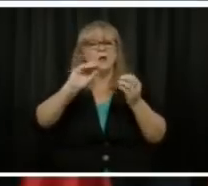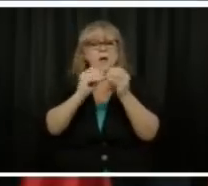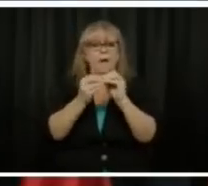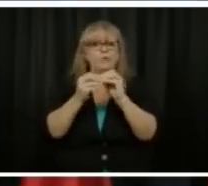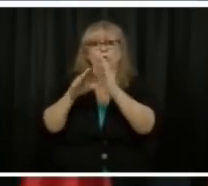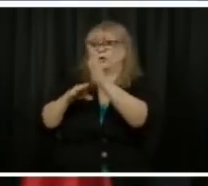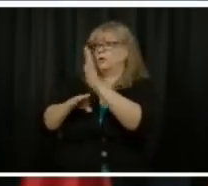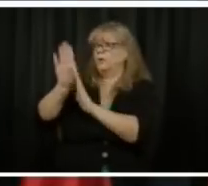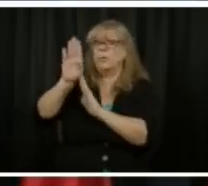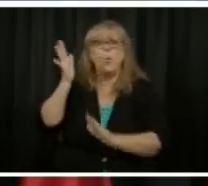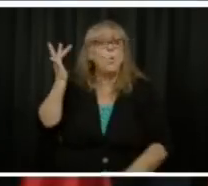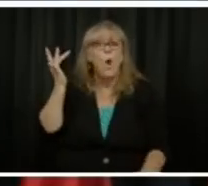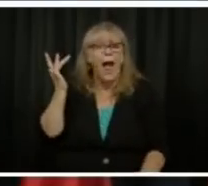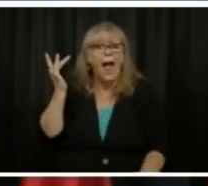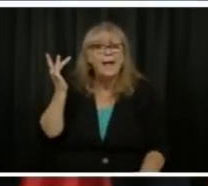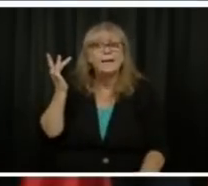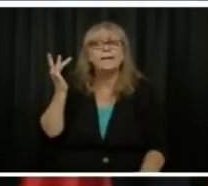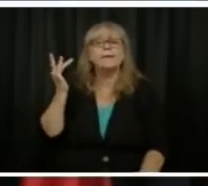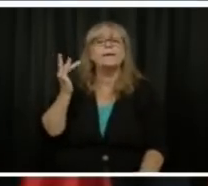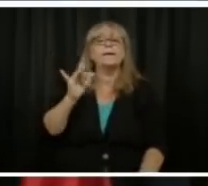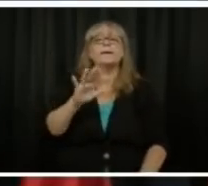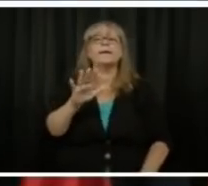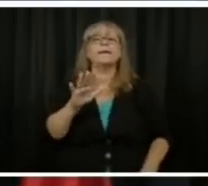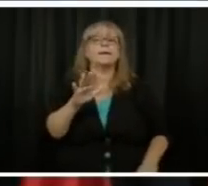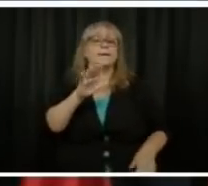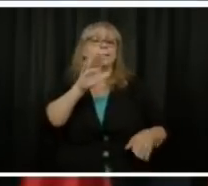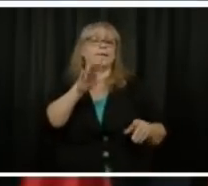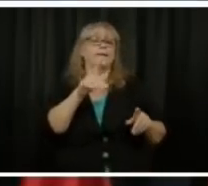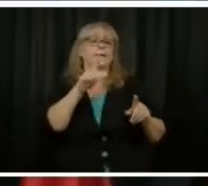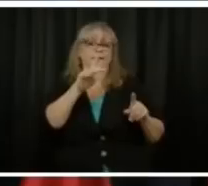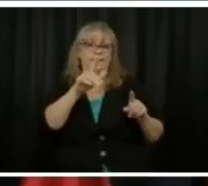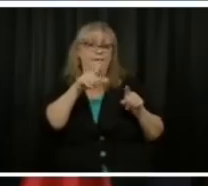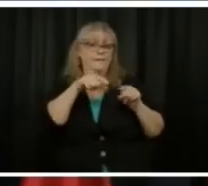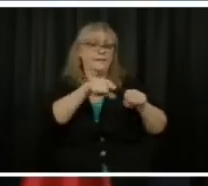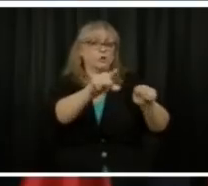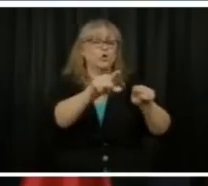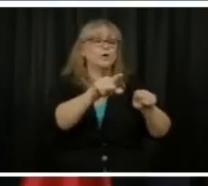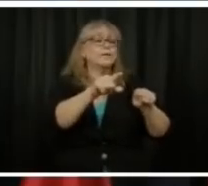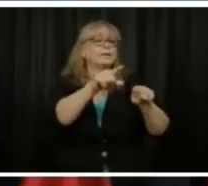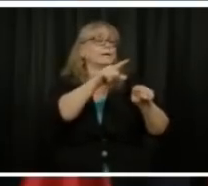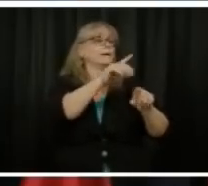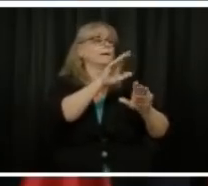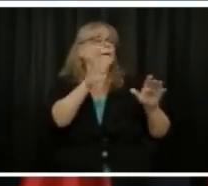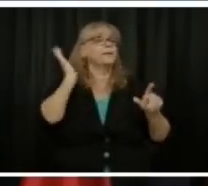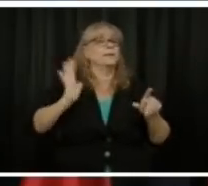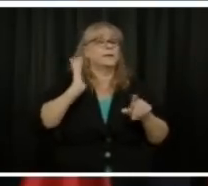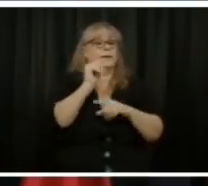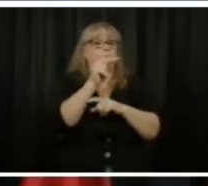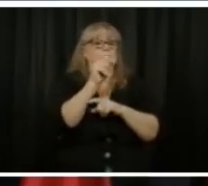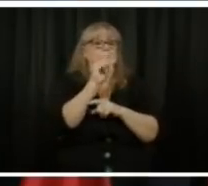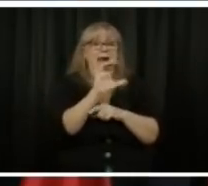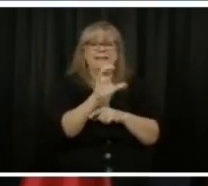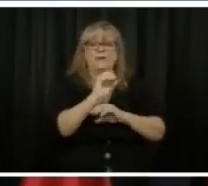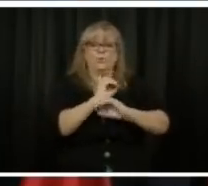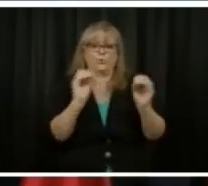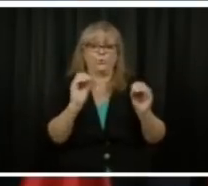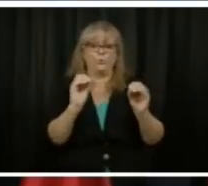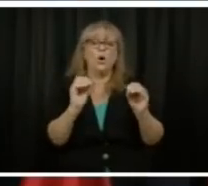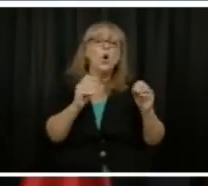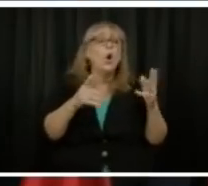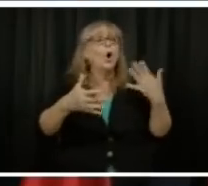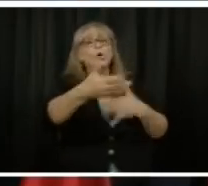been fine and normal during non-pandemic times for people who are 20 to 29, and that includes getting inebriated and socializing with